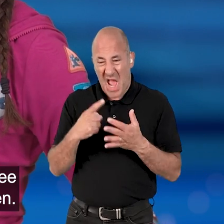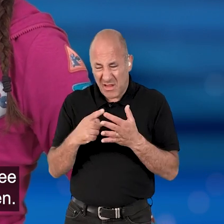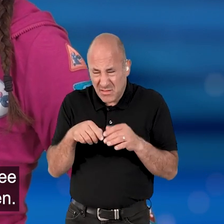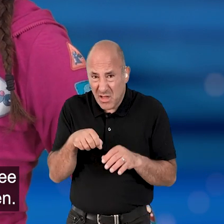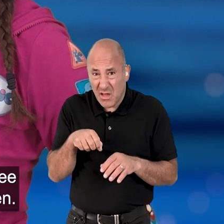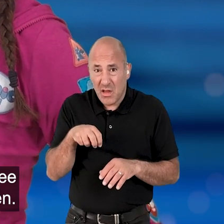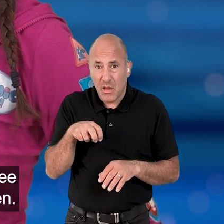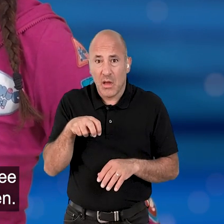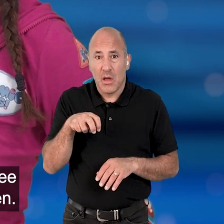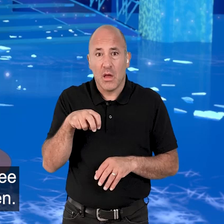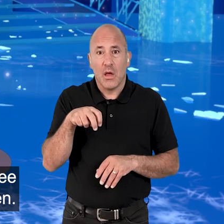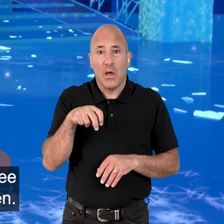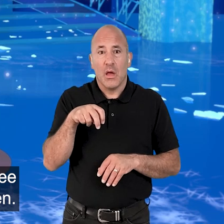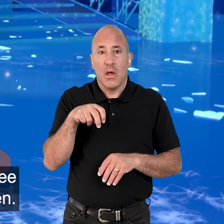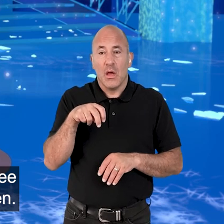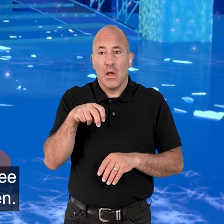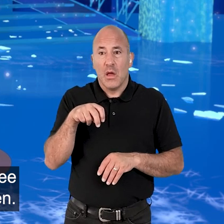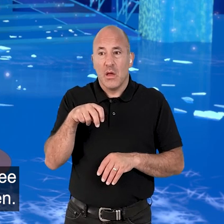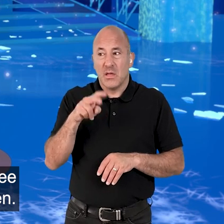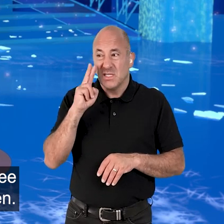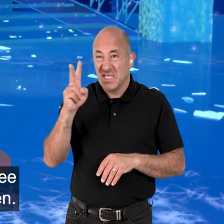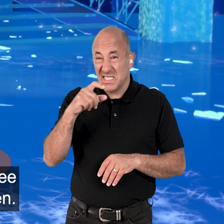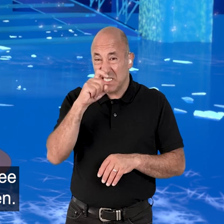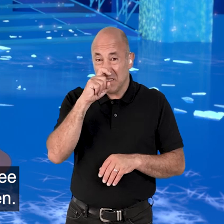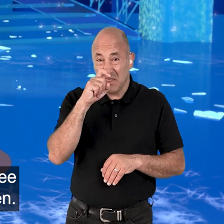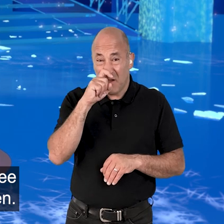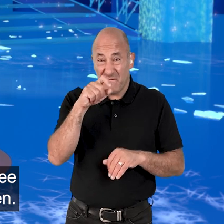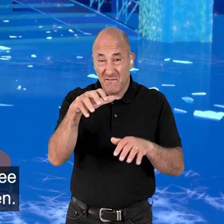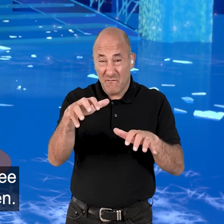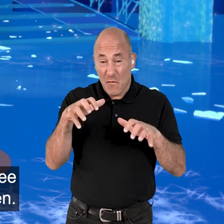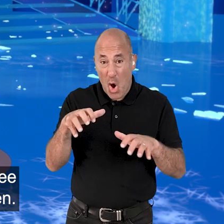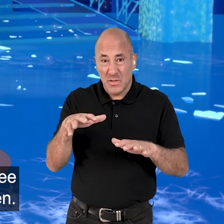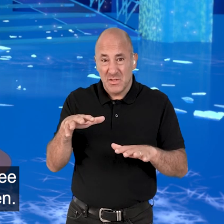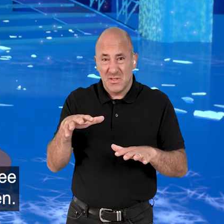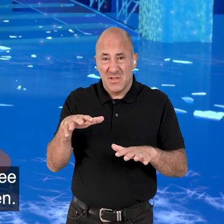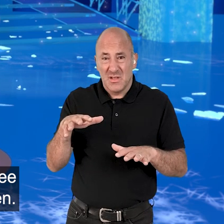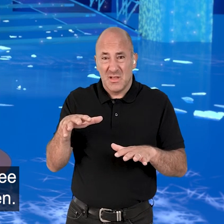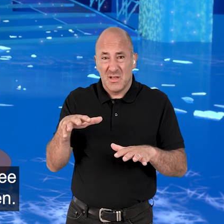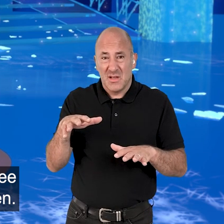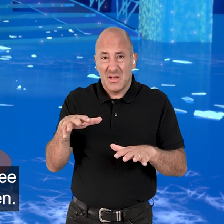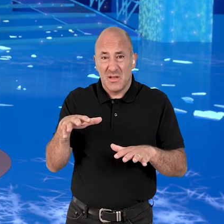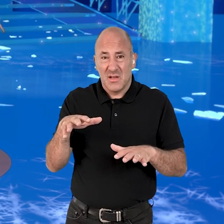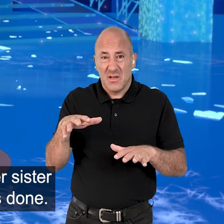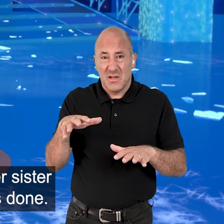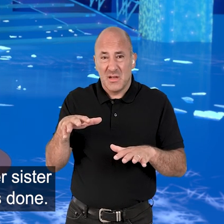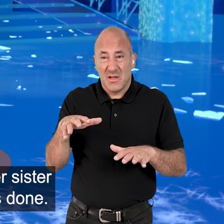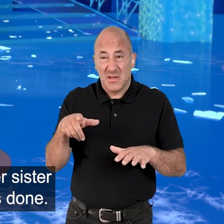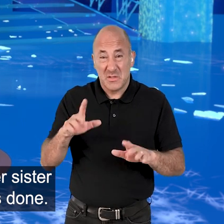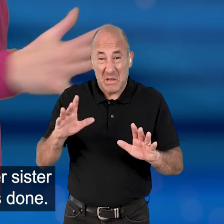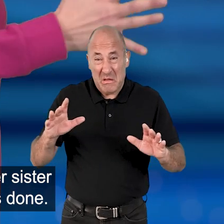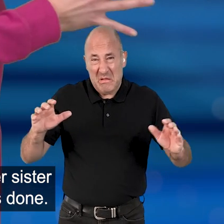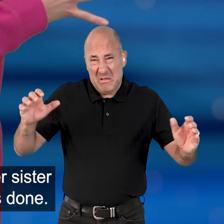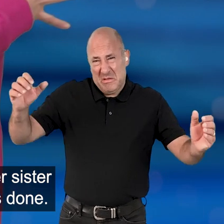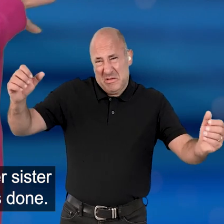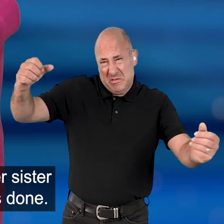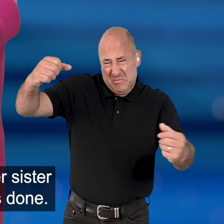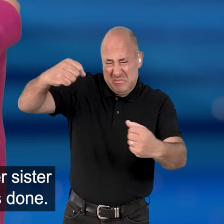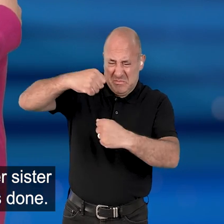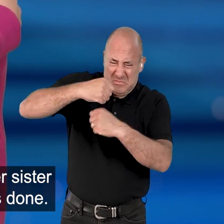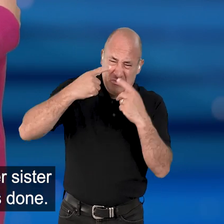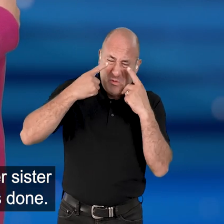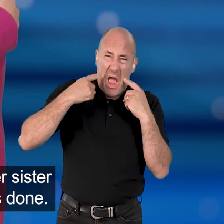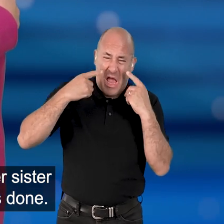Elsa slowly stands up to see her sister completely frozen. She wraps her arms